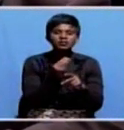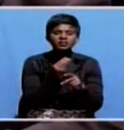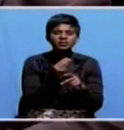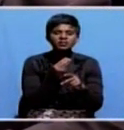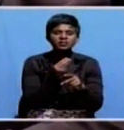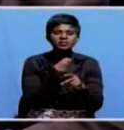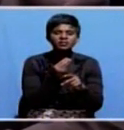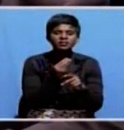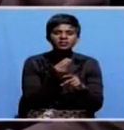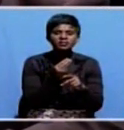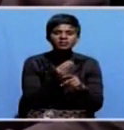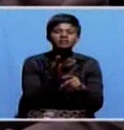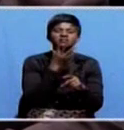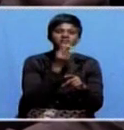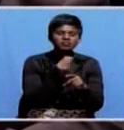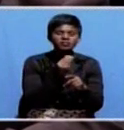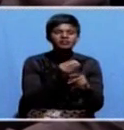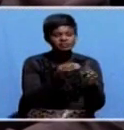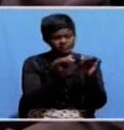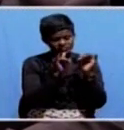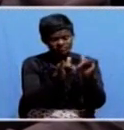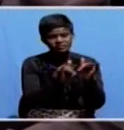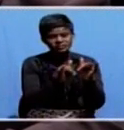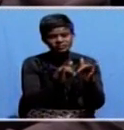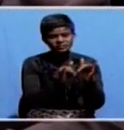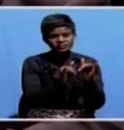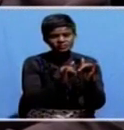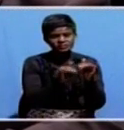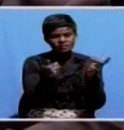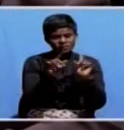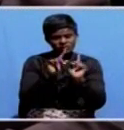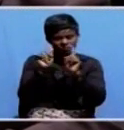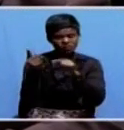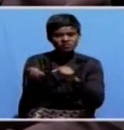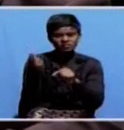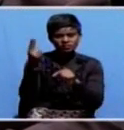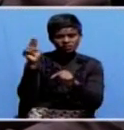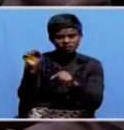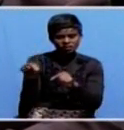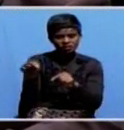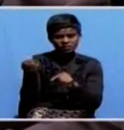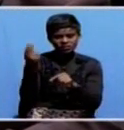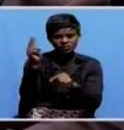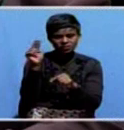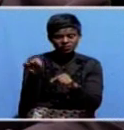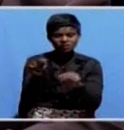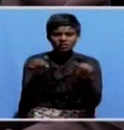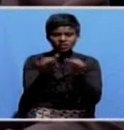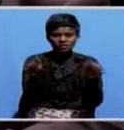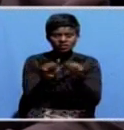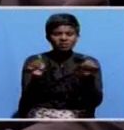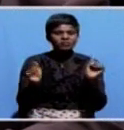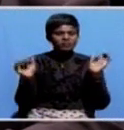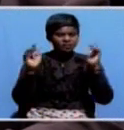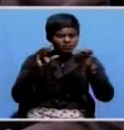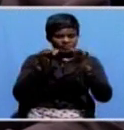his guns. When he went to the United Nations General Assembly